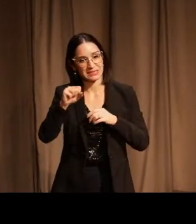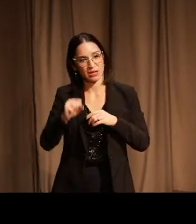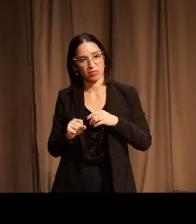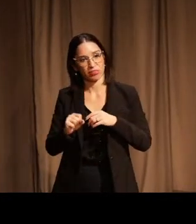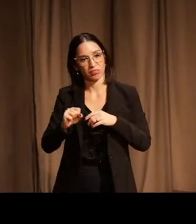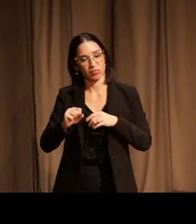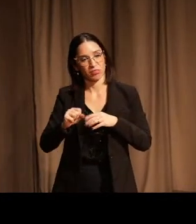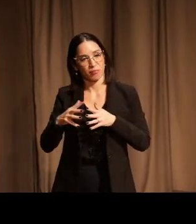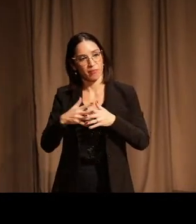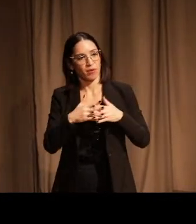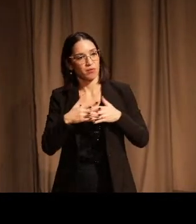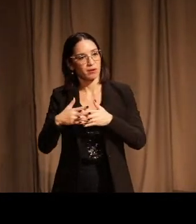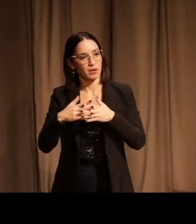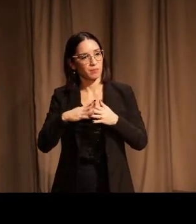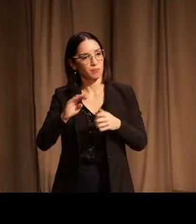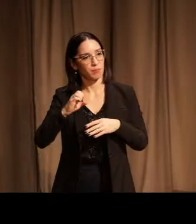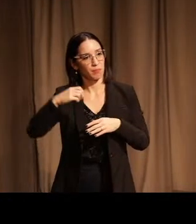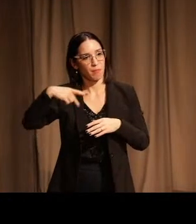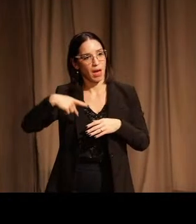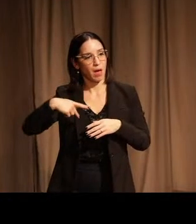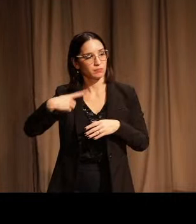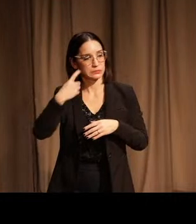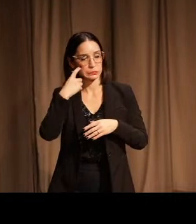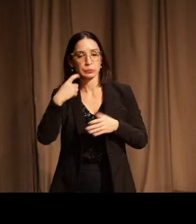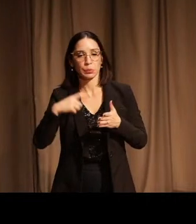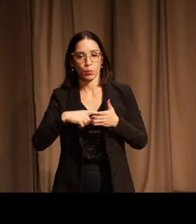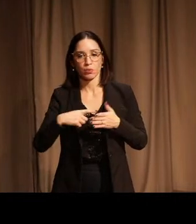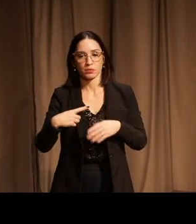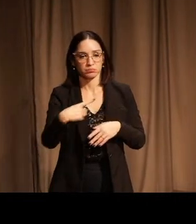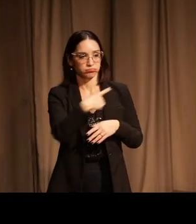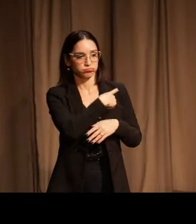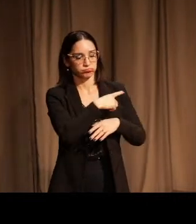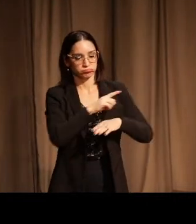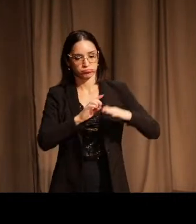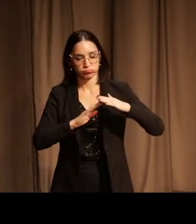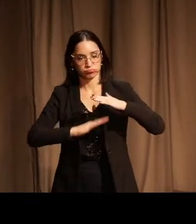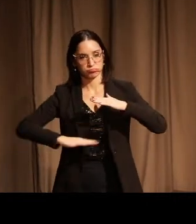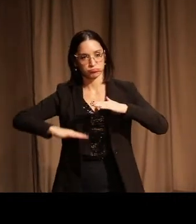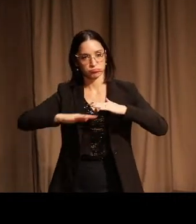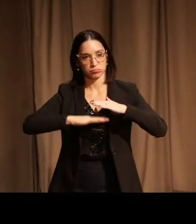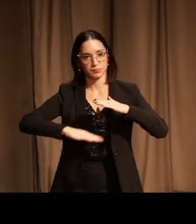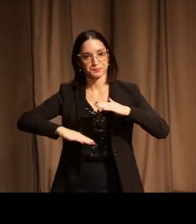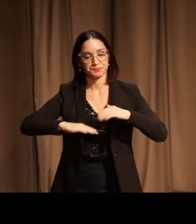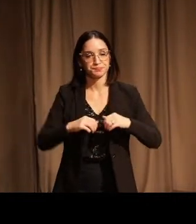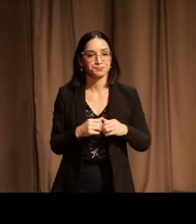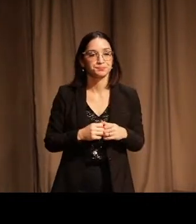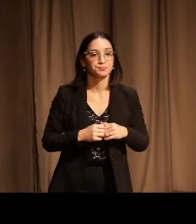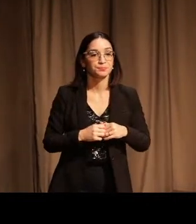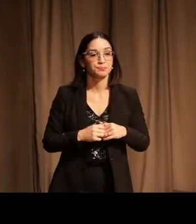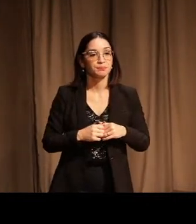that horizon line as well. And then, of course, like the last part where